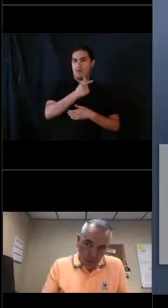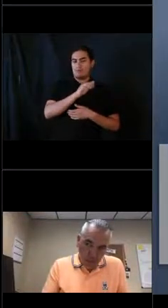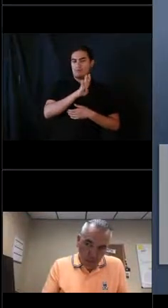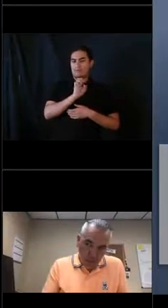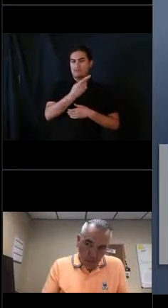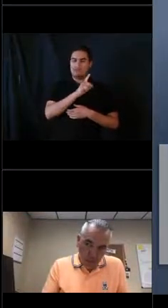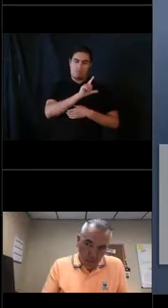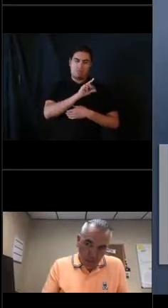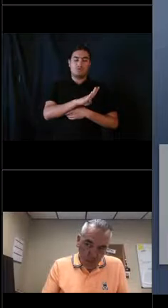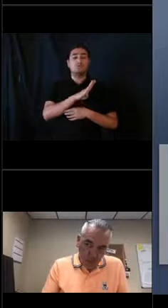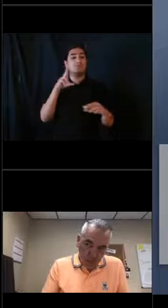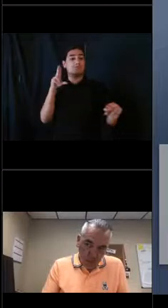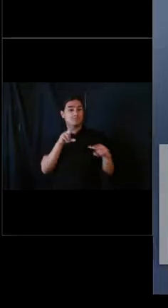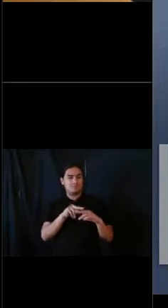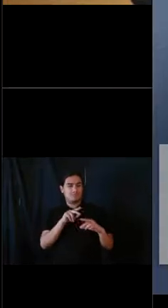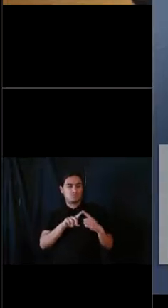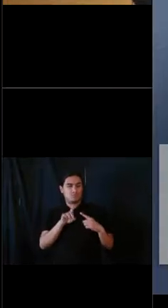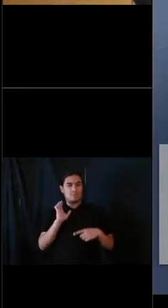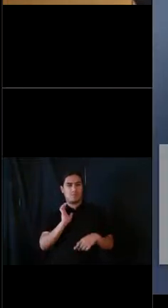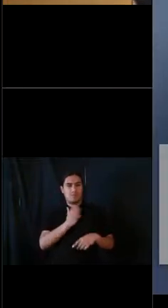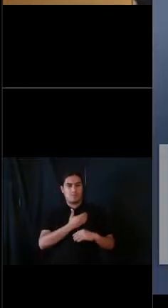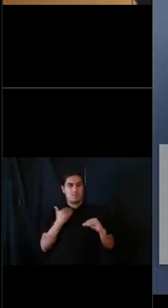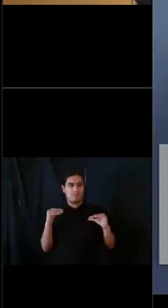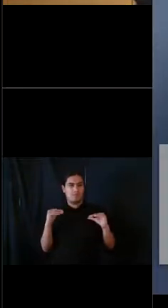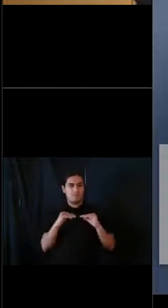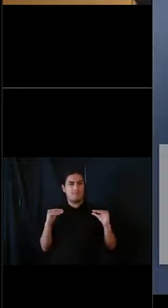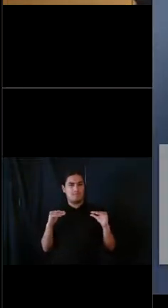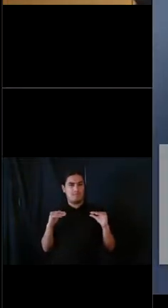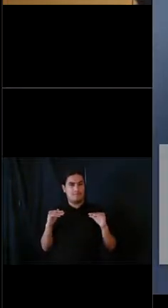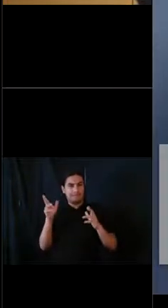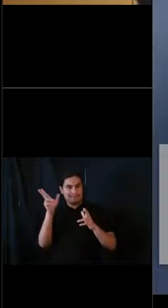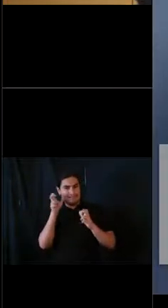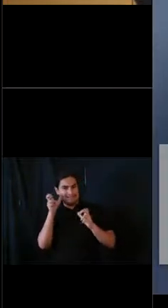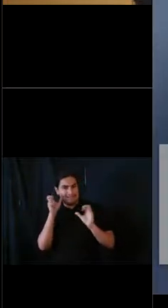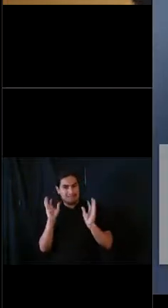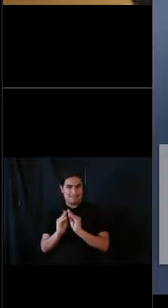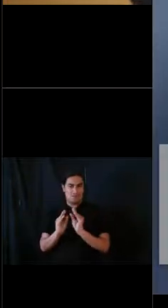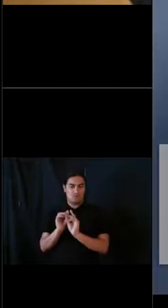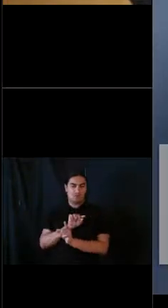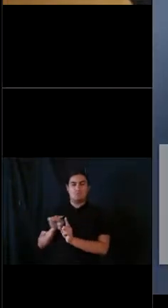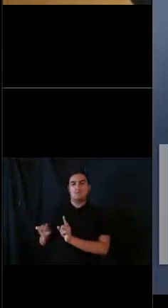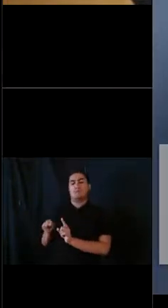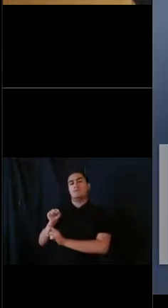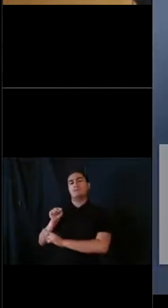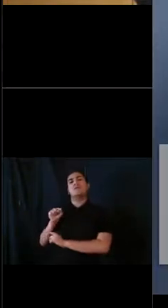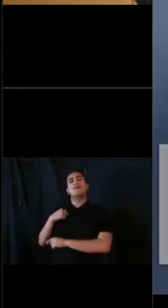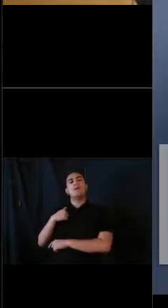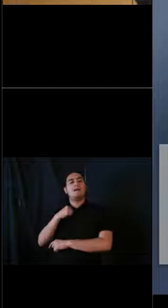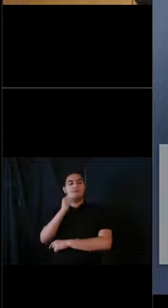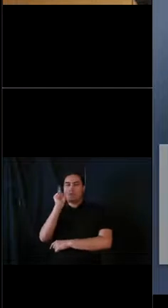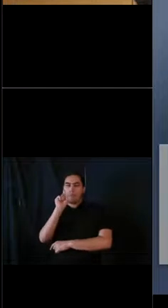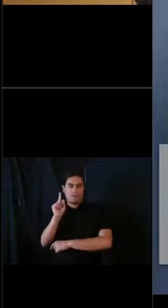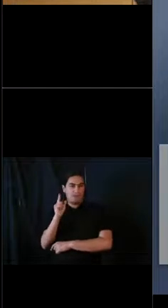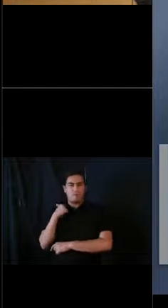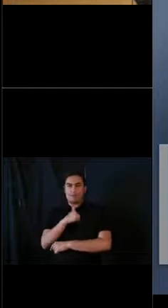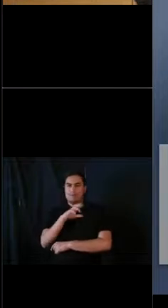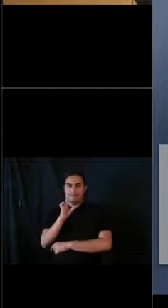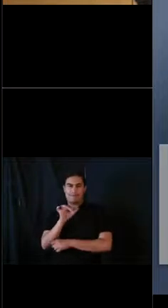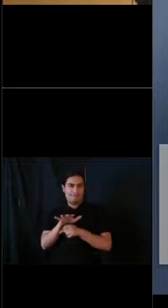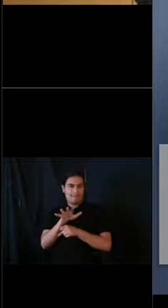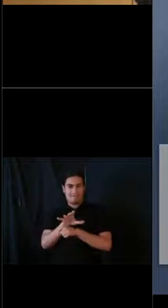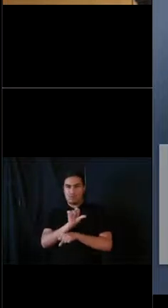this piggy backs a bit on our equity listening sessions in which i i don't think we did a sufficient job of